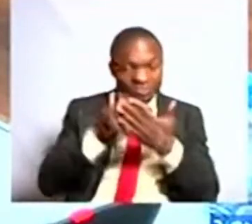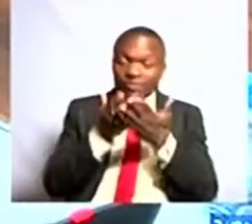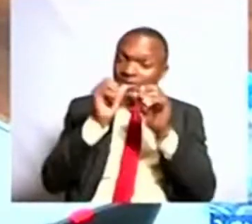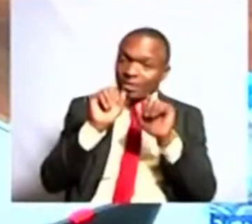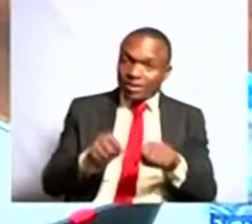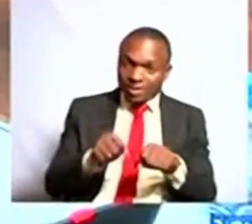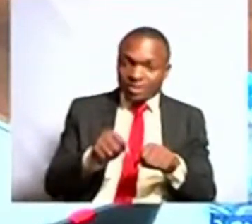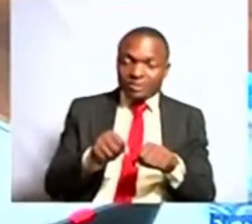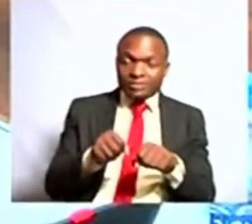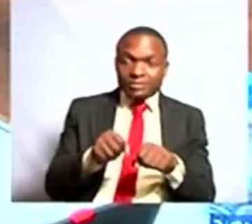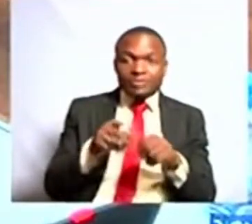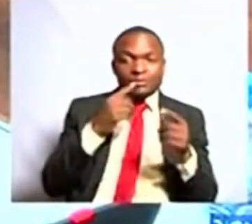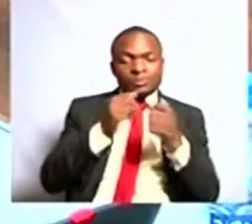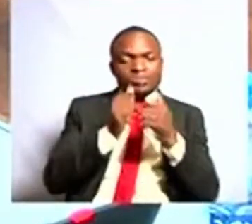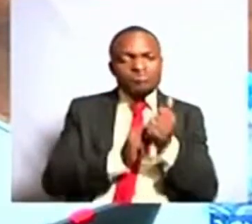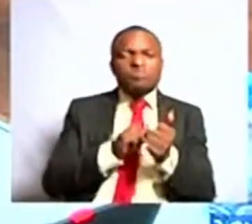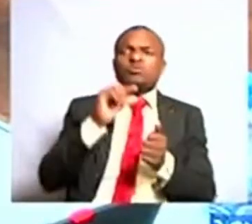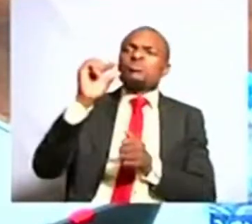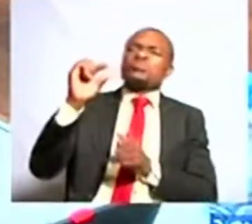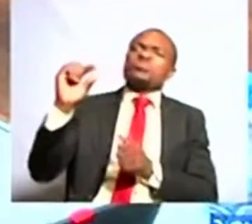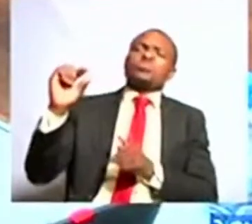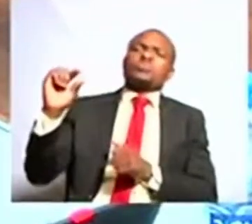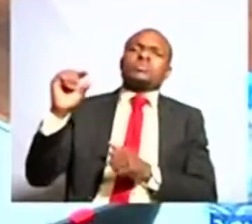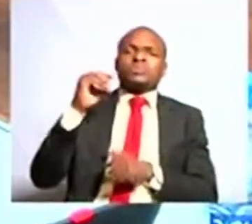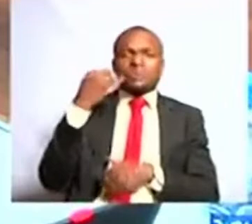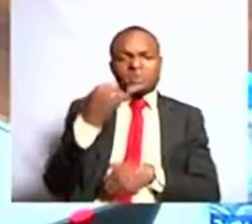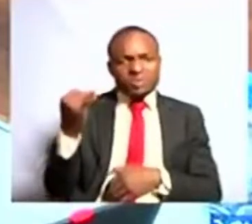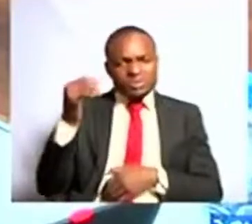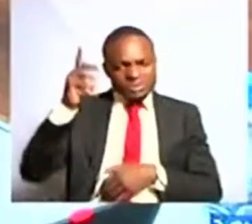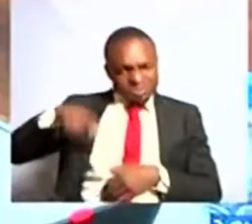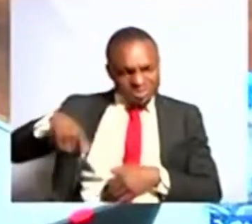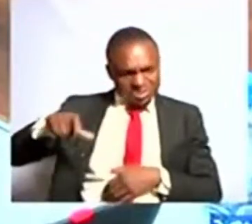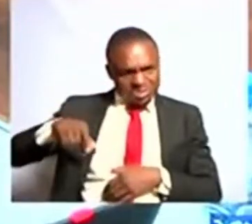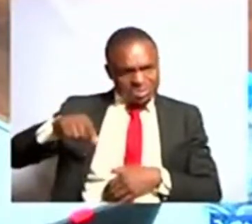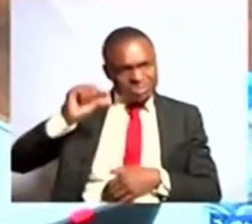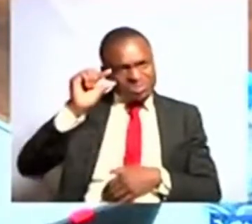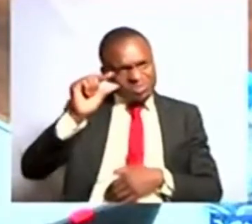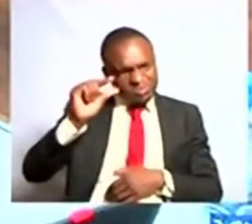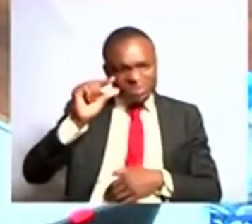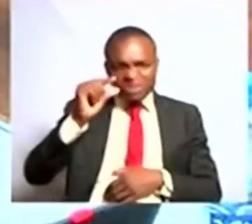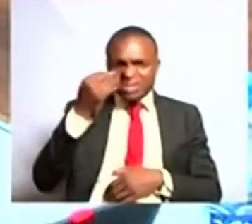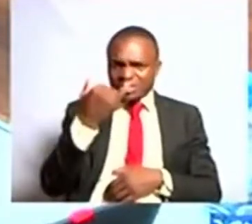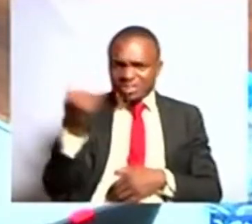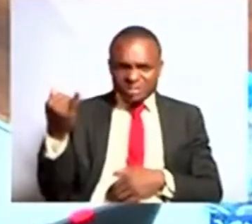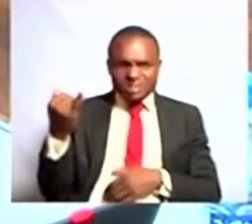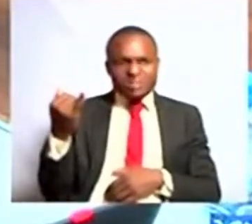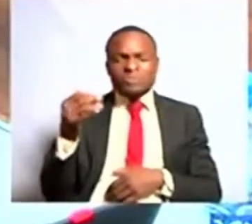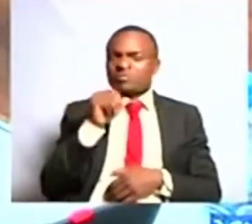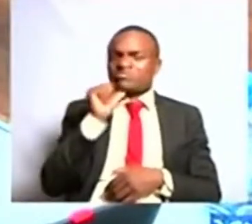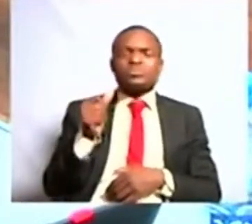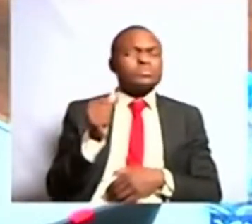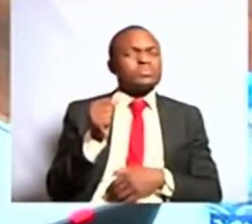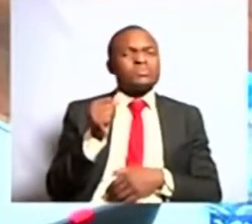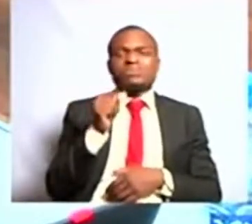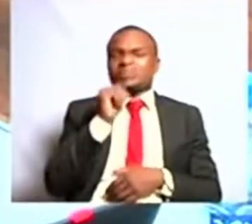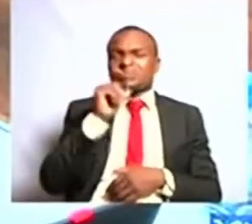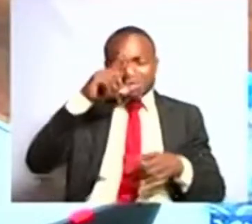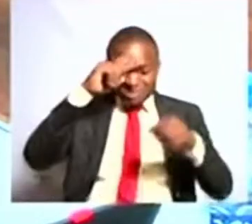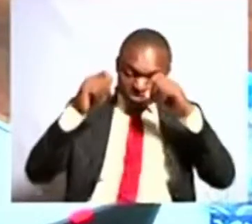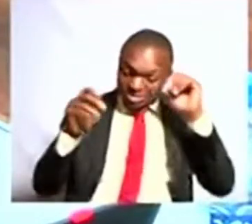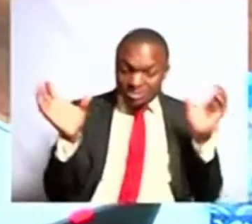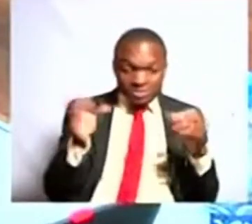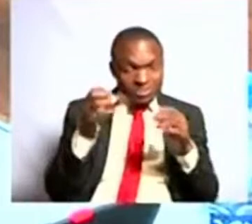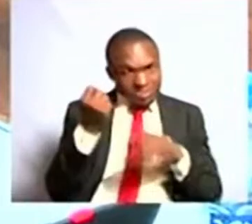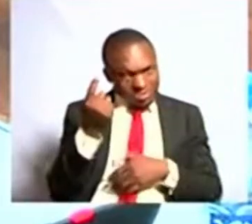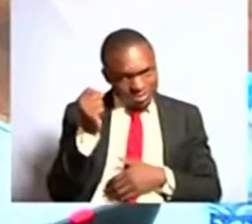can attribute to snags, a delay of a project to snags. It's ridiculous. We are laboring as a committee